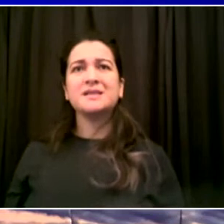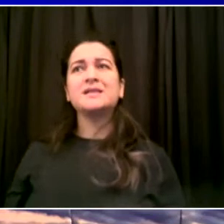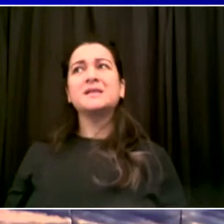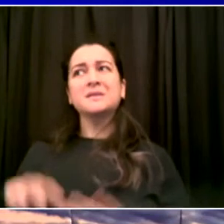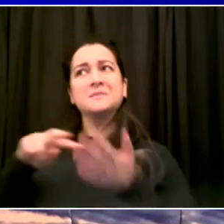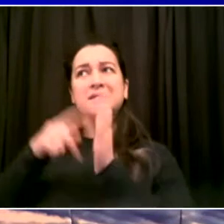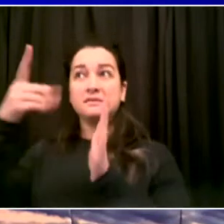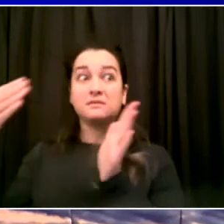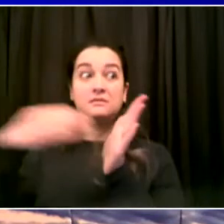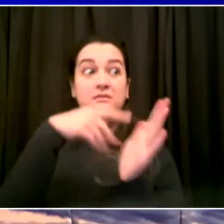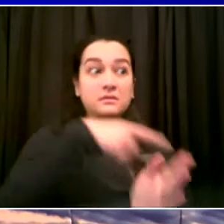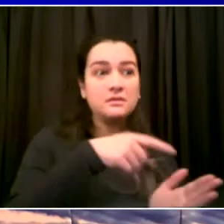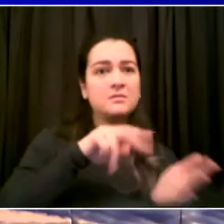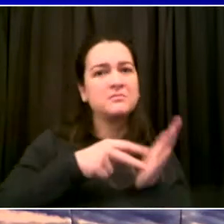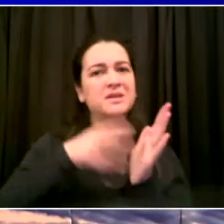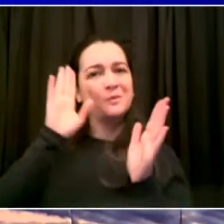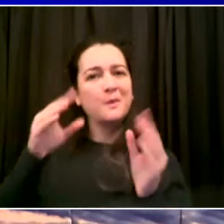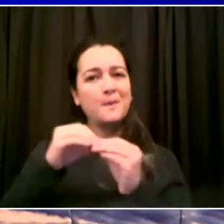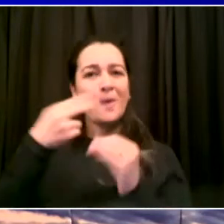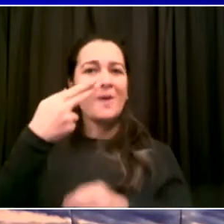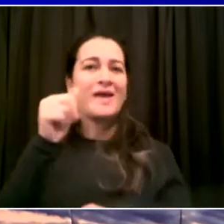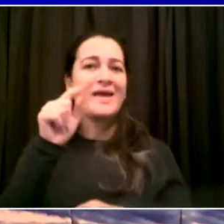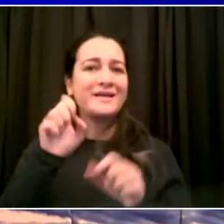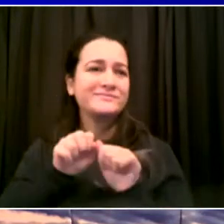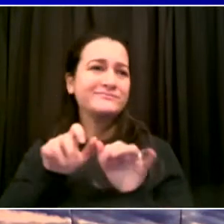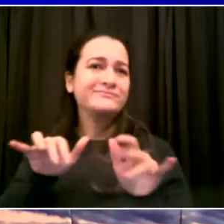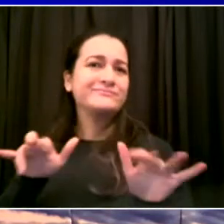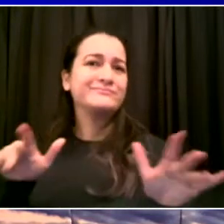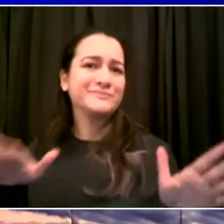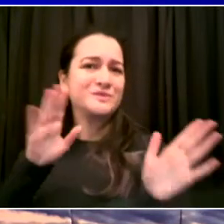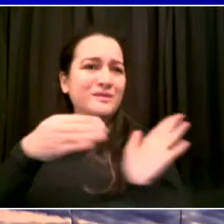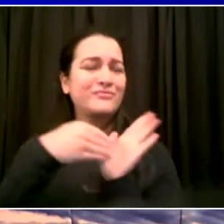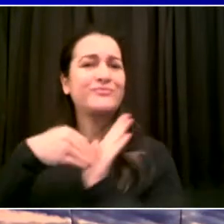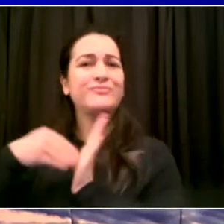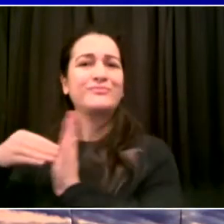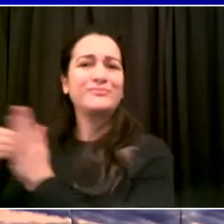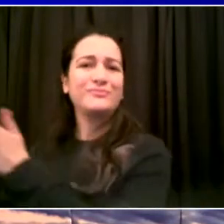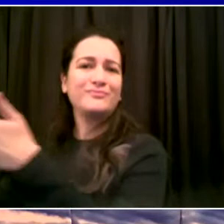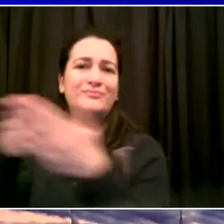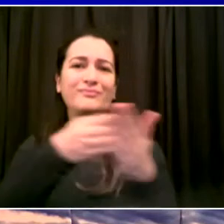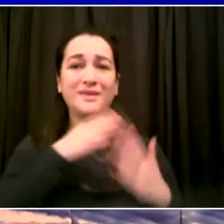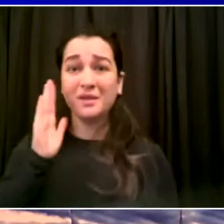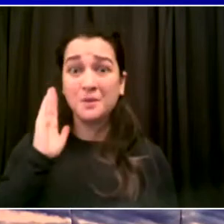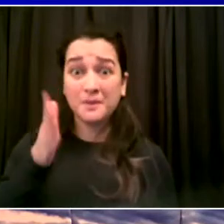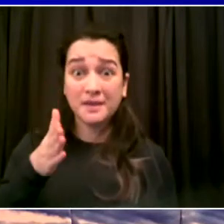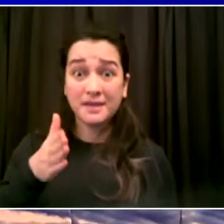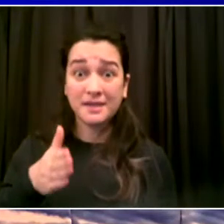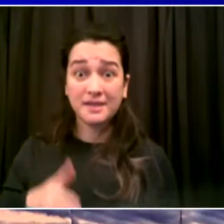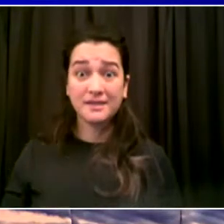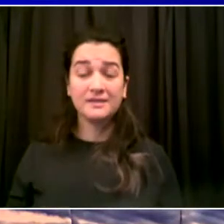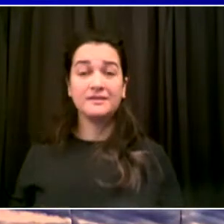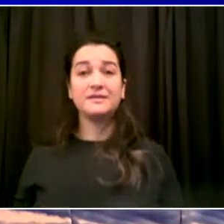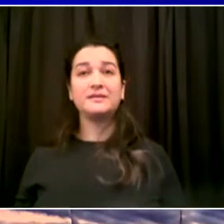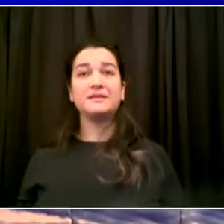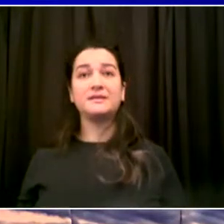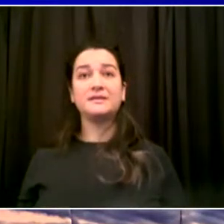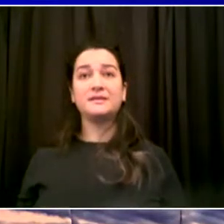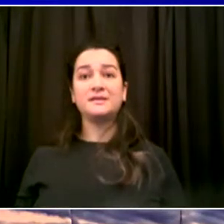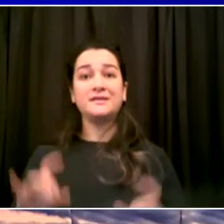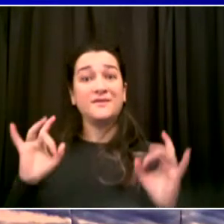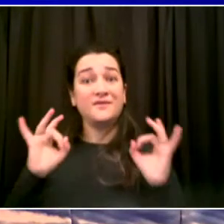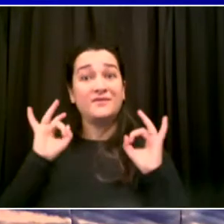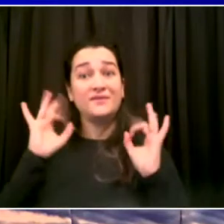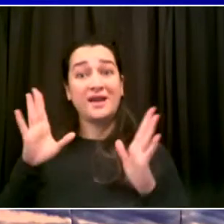Americans destroys our entire social fabric and is unacceptable. So I really appreciate you noting that a lot of